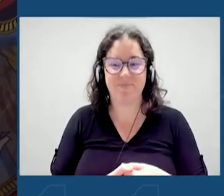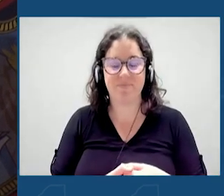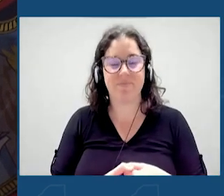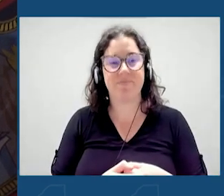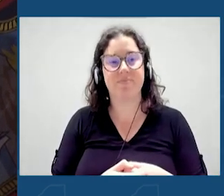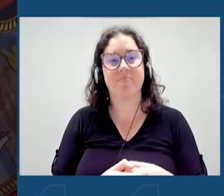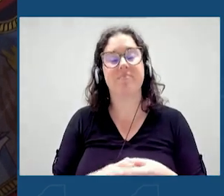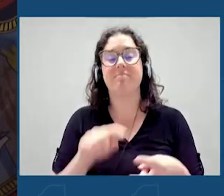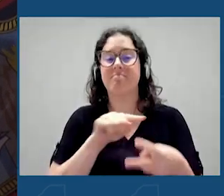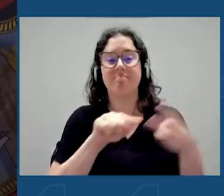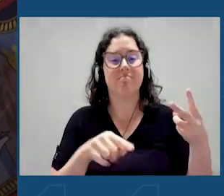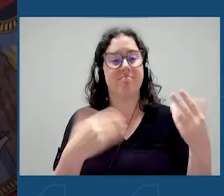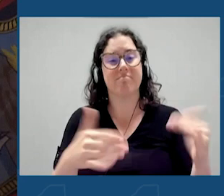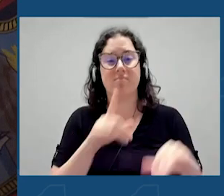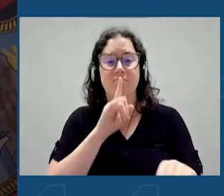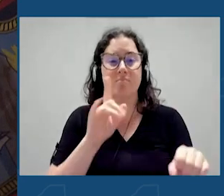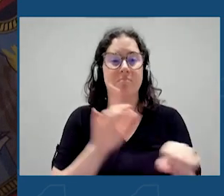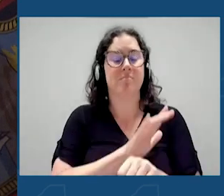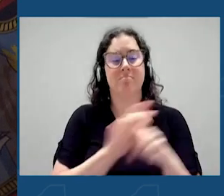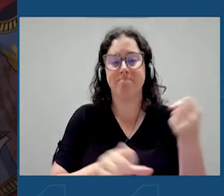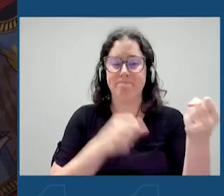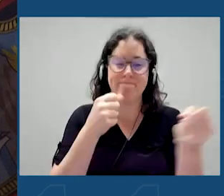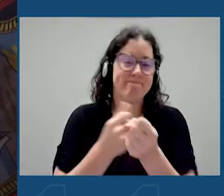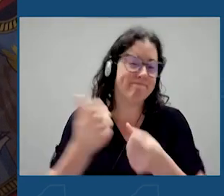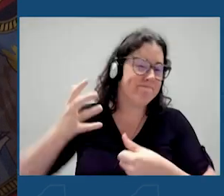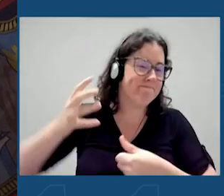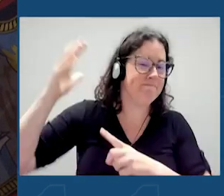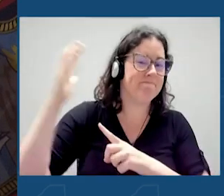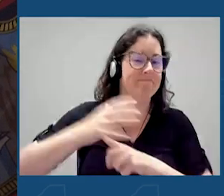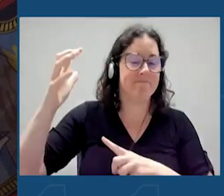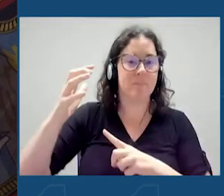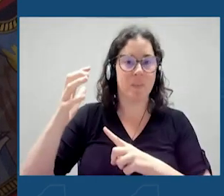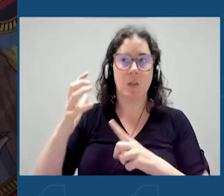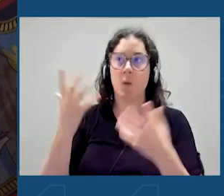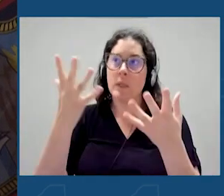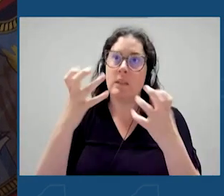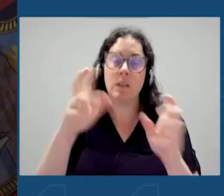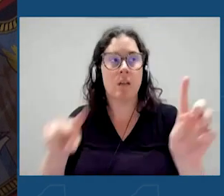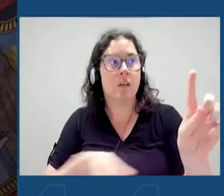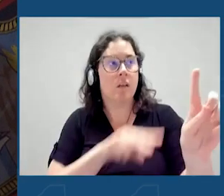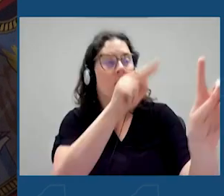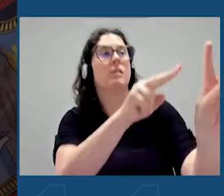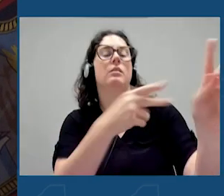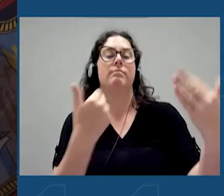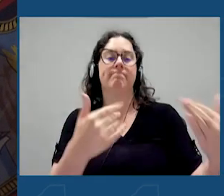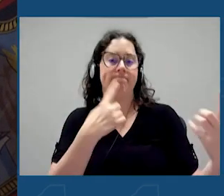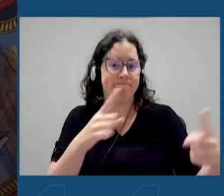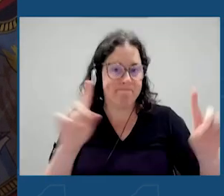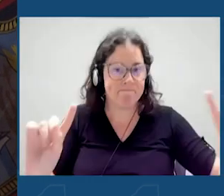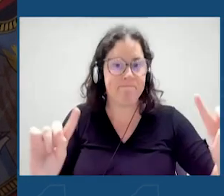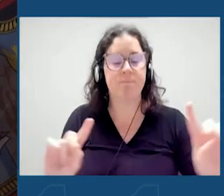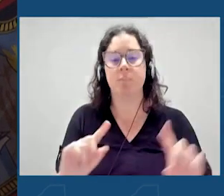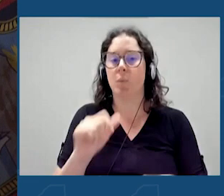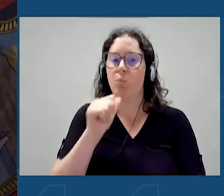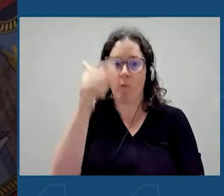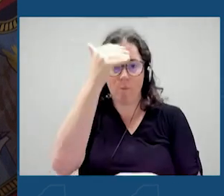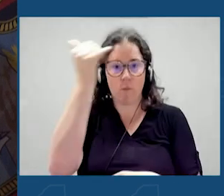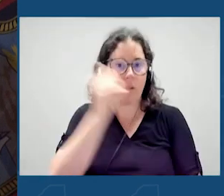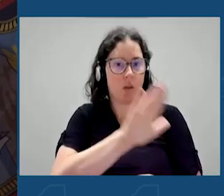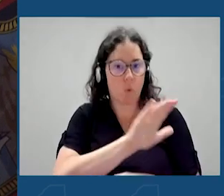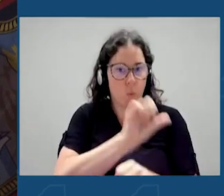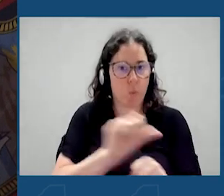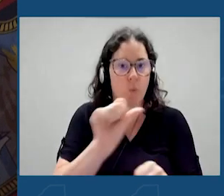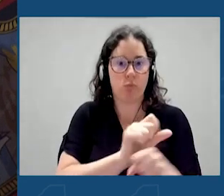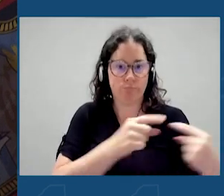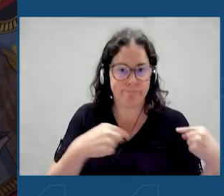they have been champions at a time when our country was looking for champions. And we'll never forget what you've done to bring